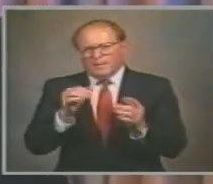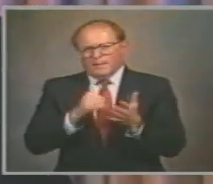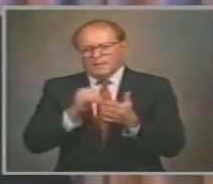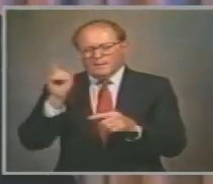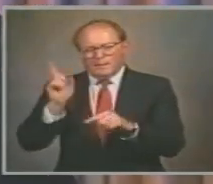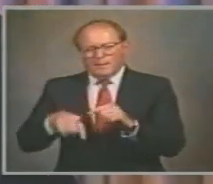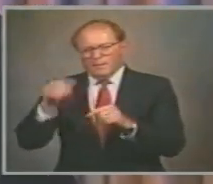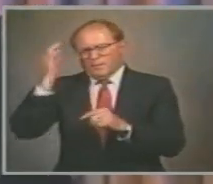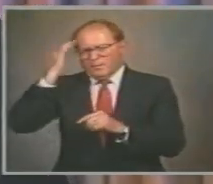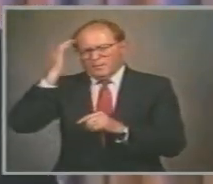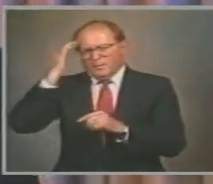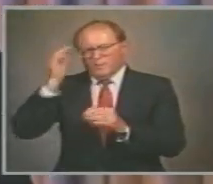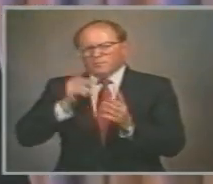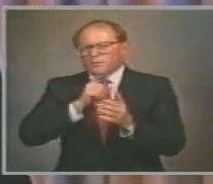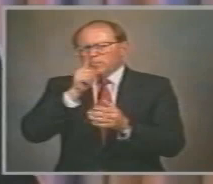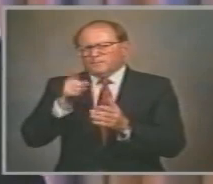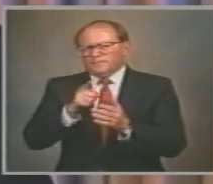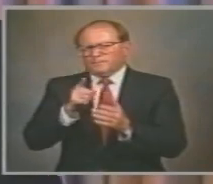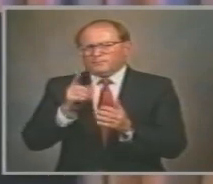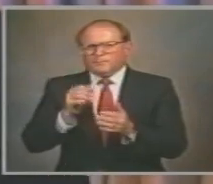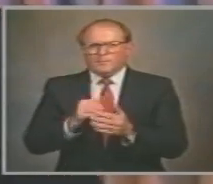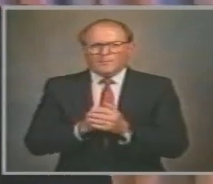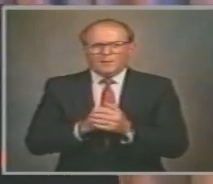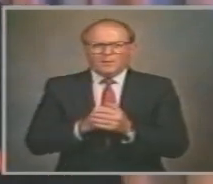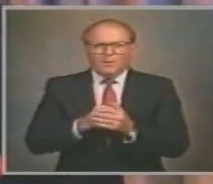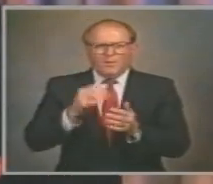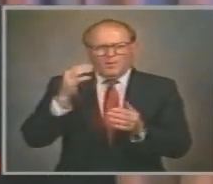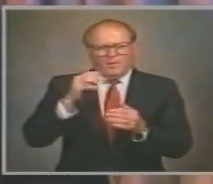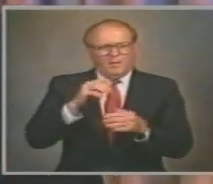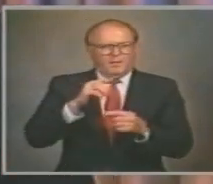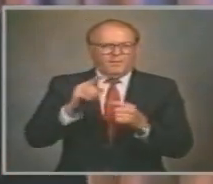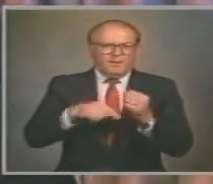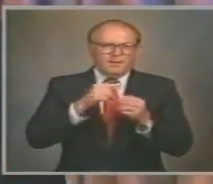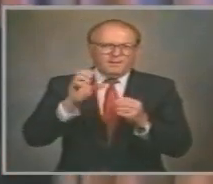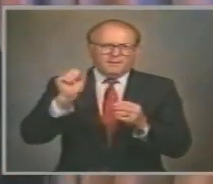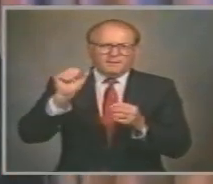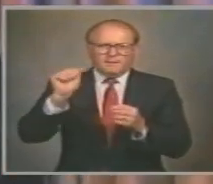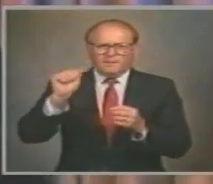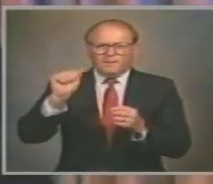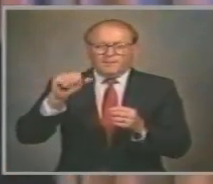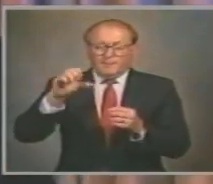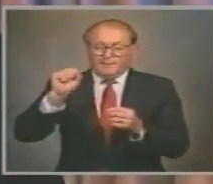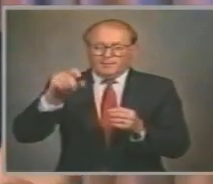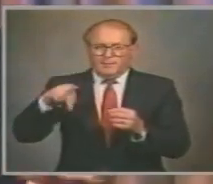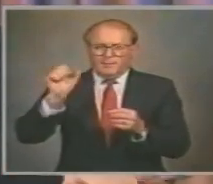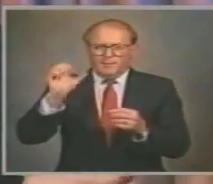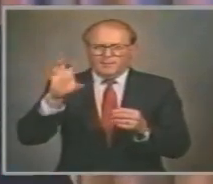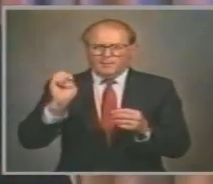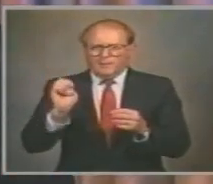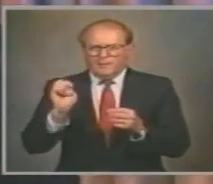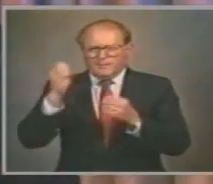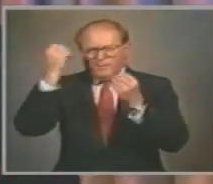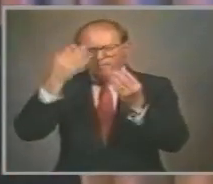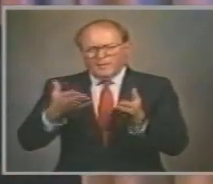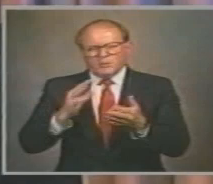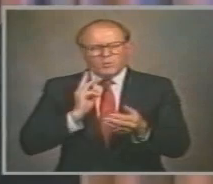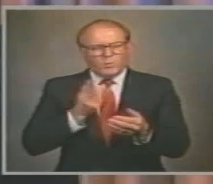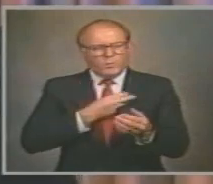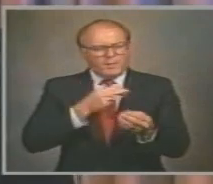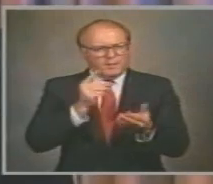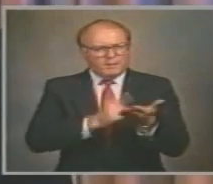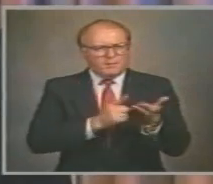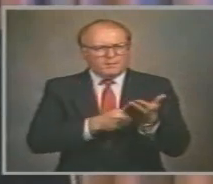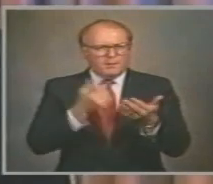know. And while the spatial discoveries we talked about a while ago may give some credence to that theory, it's still